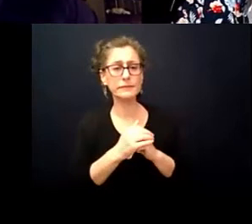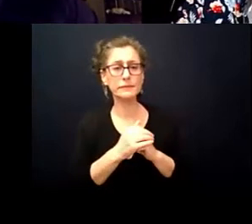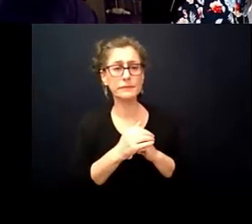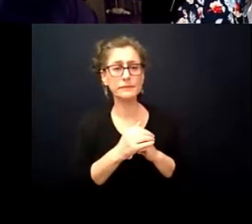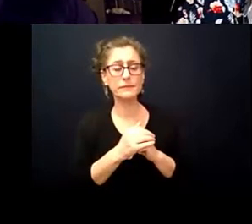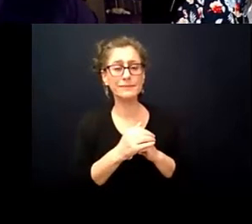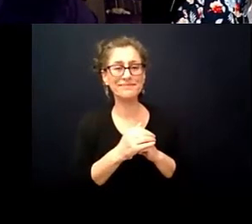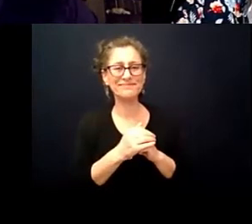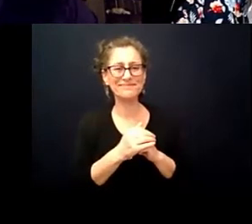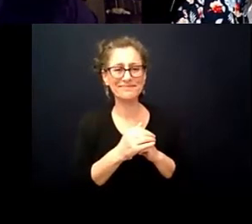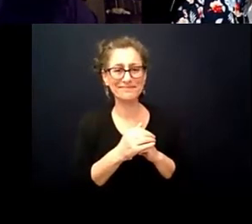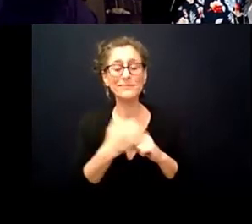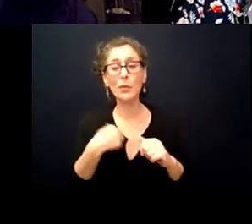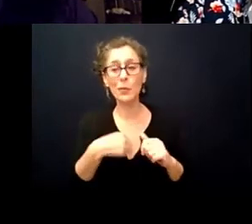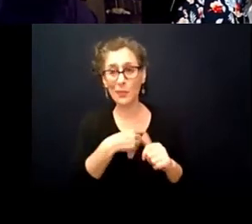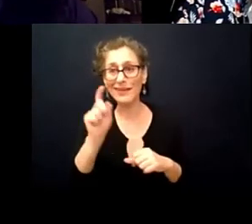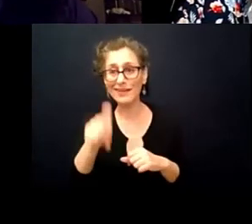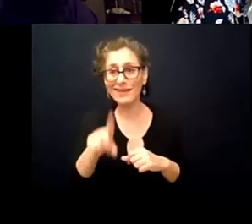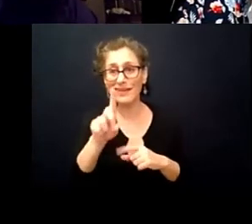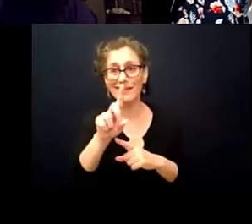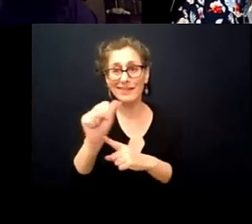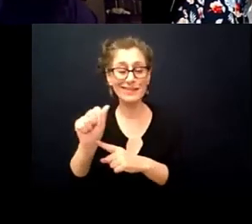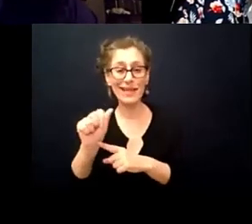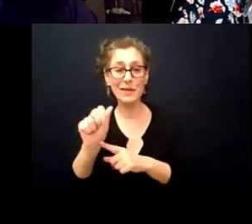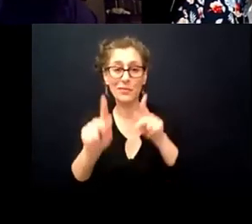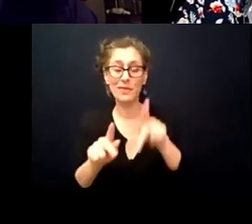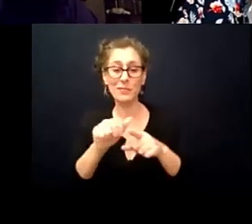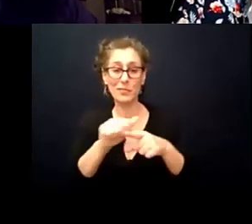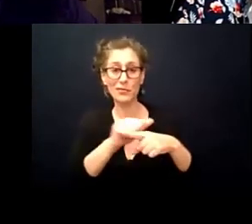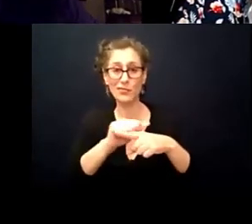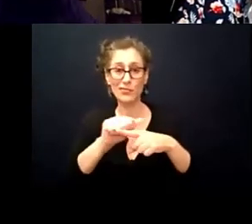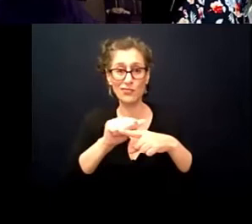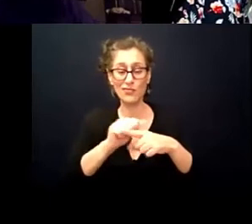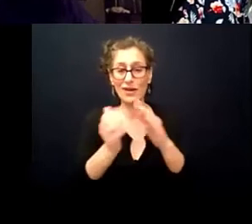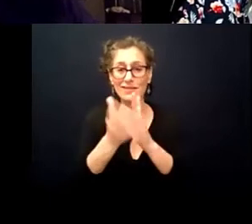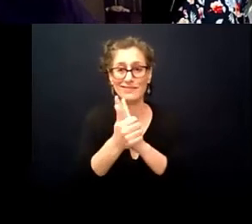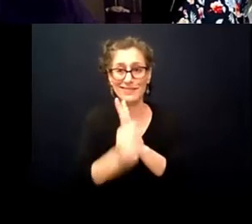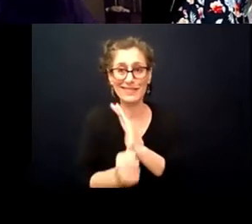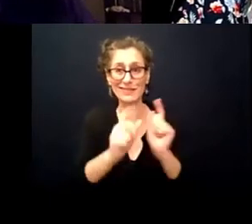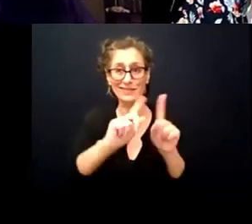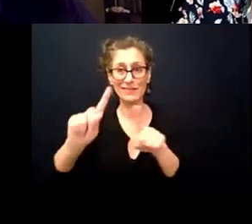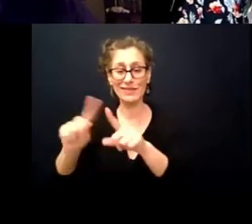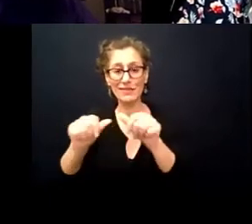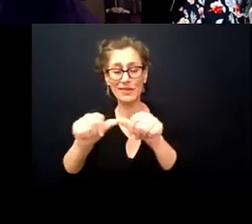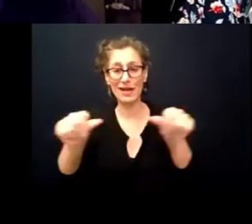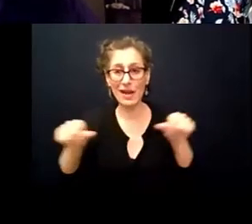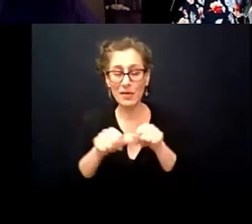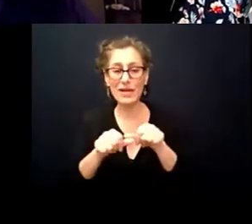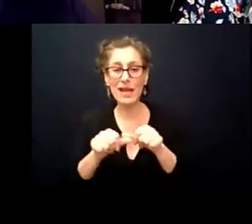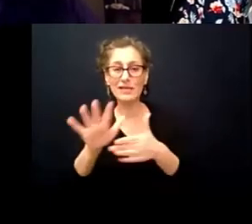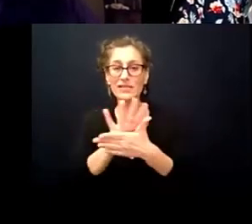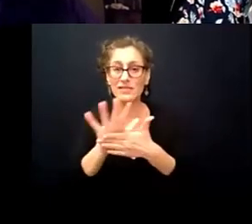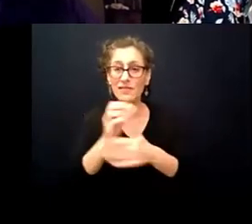we definitely need disabled people trained in every area. We need filmmakers,